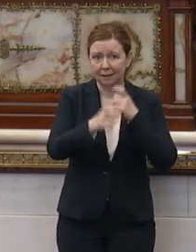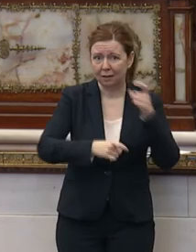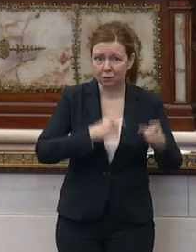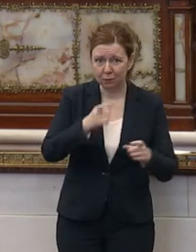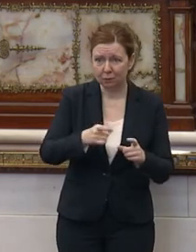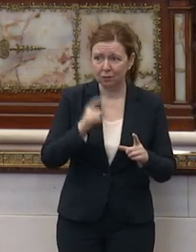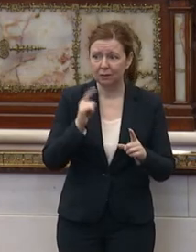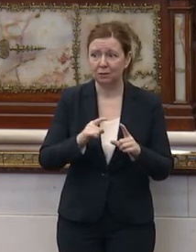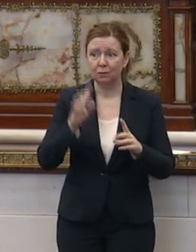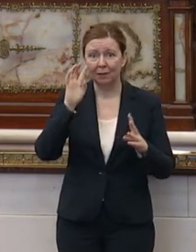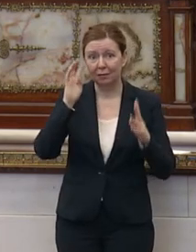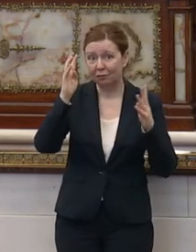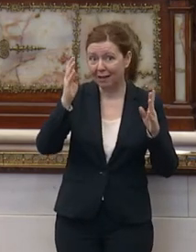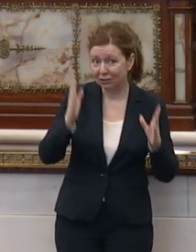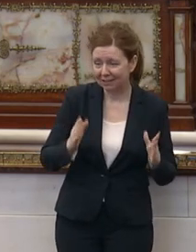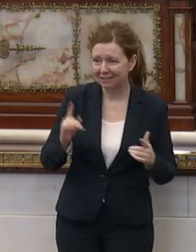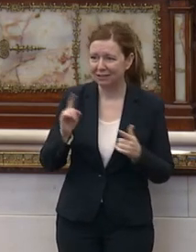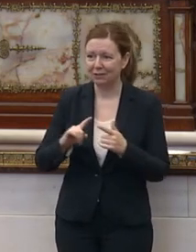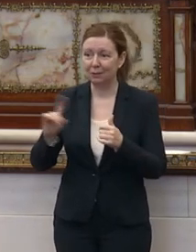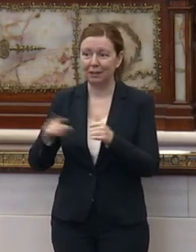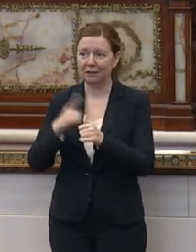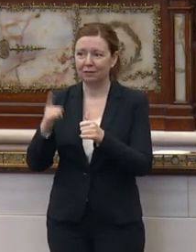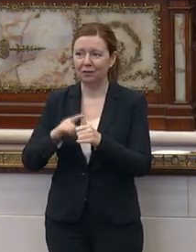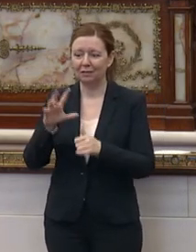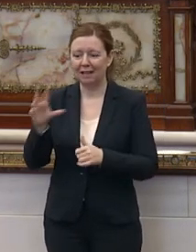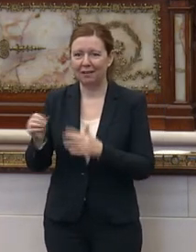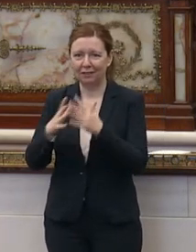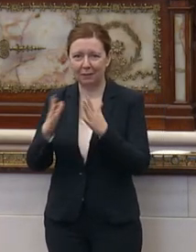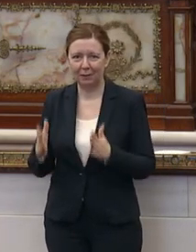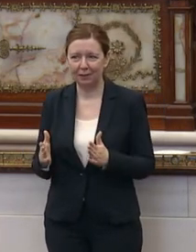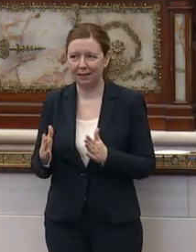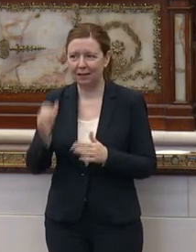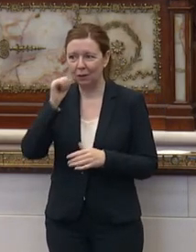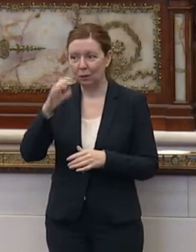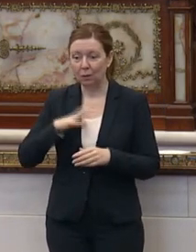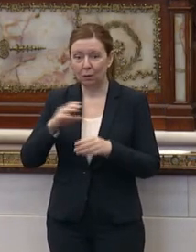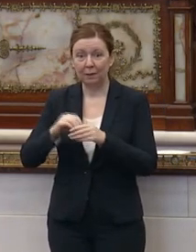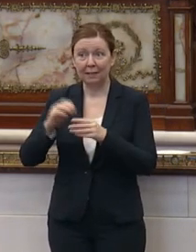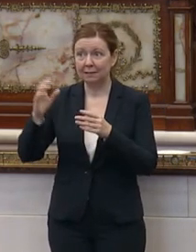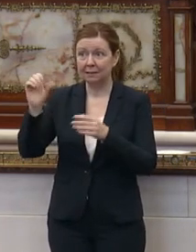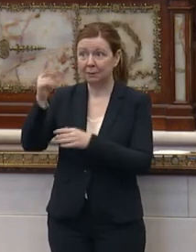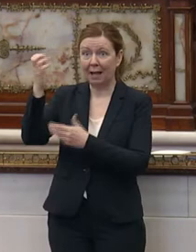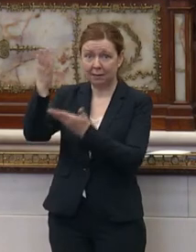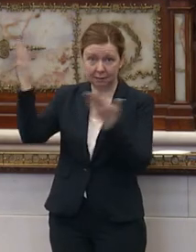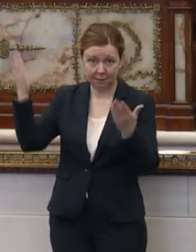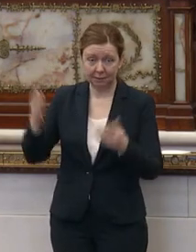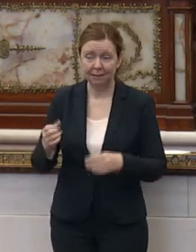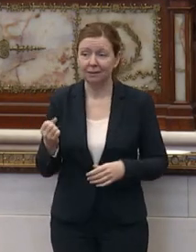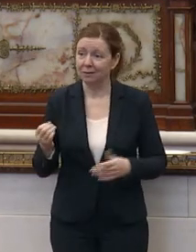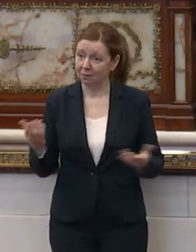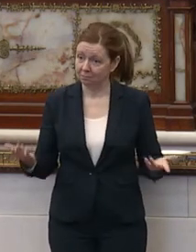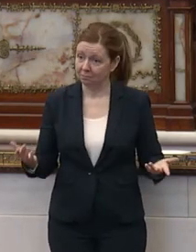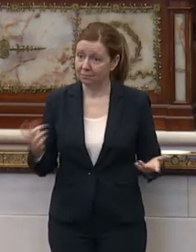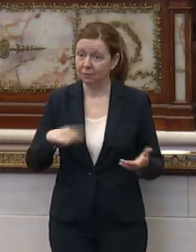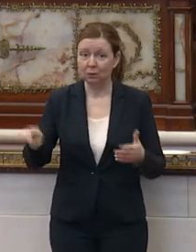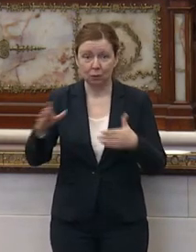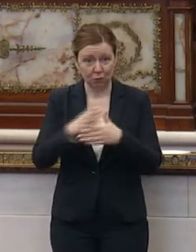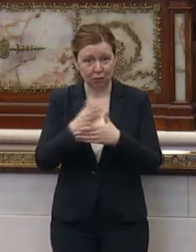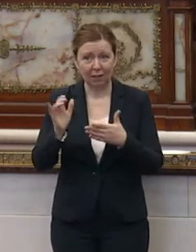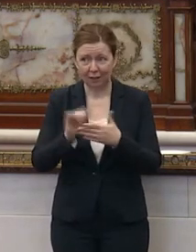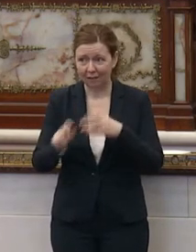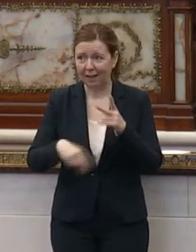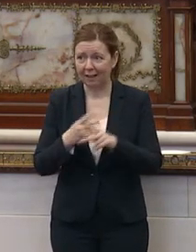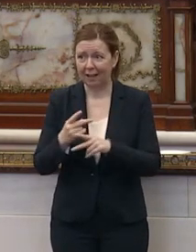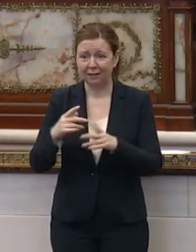to inventions to being the first African-American woman in space. So you share that kind